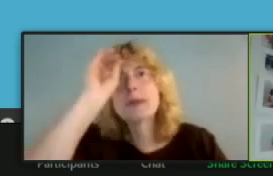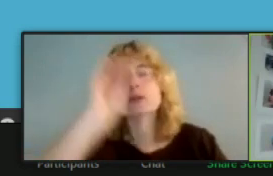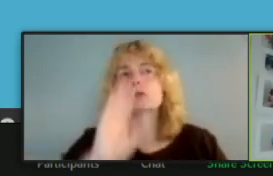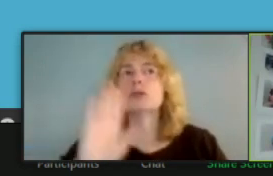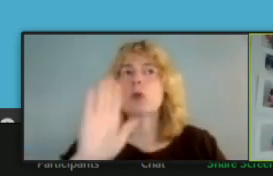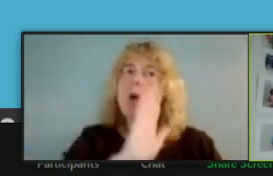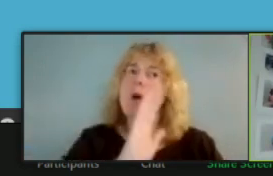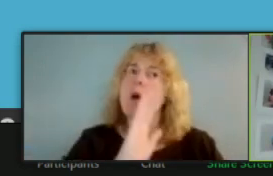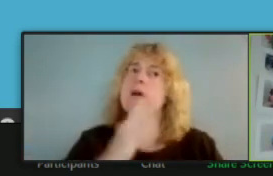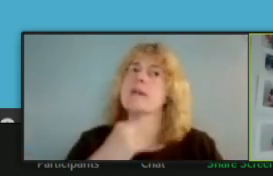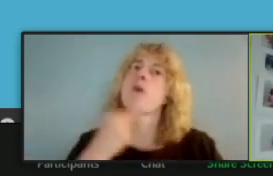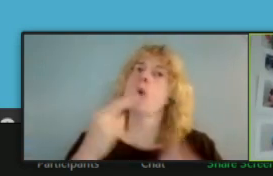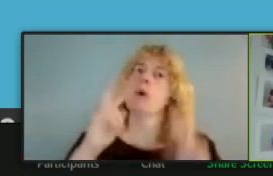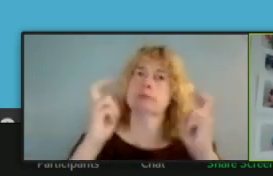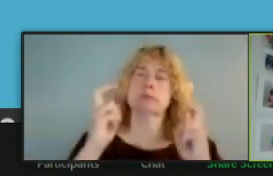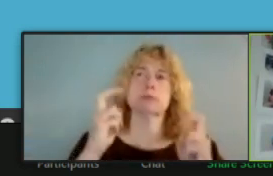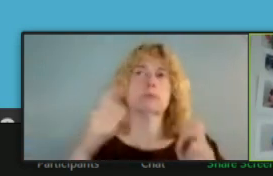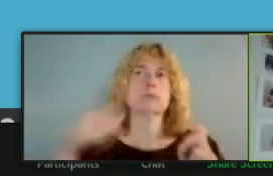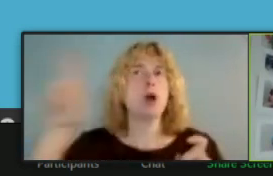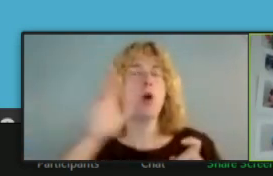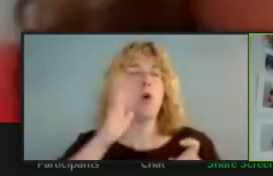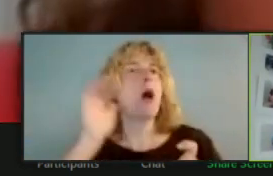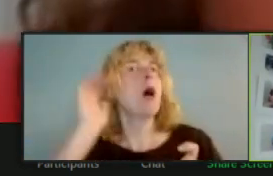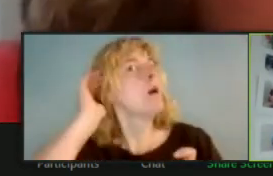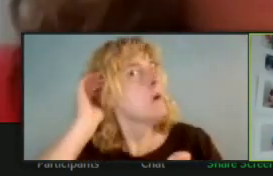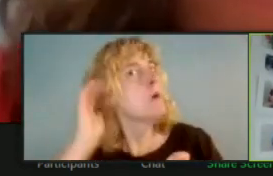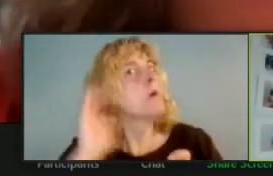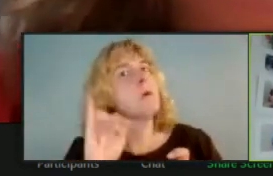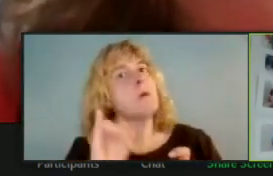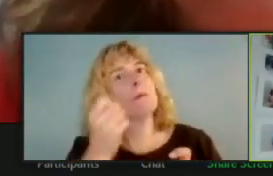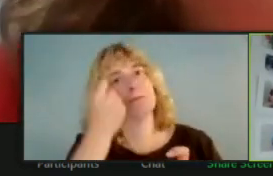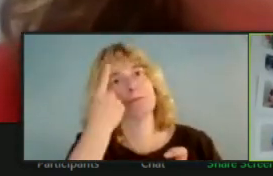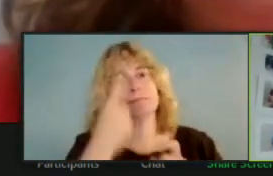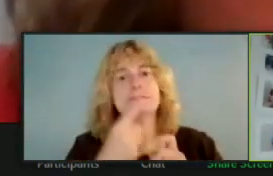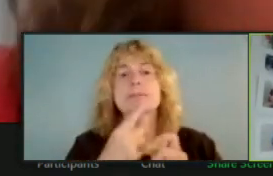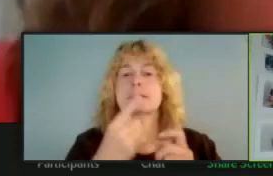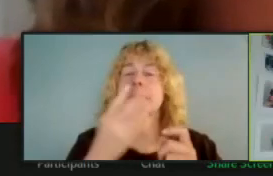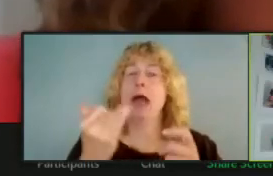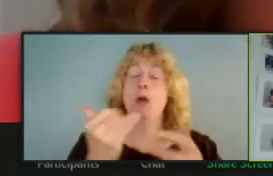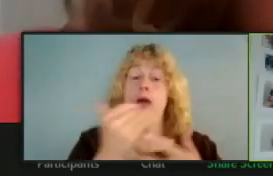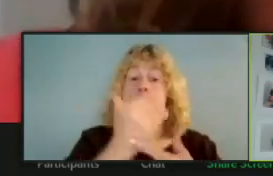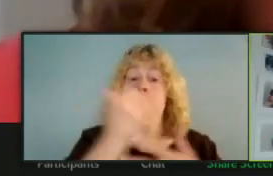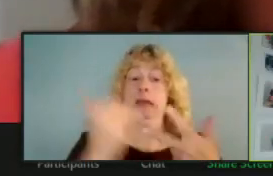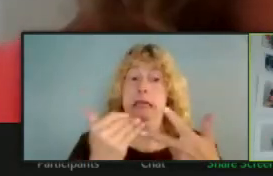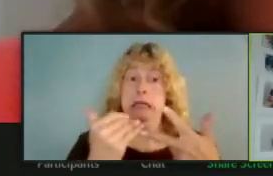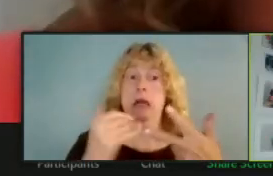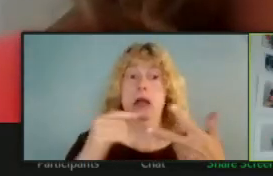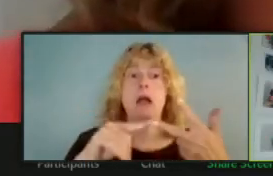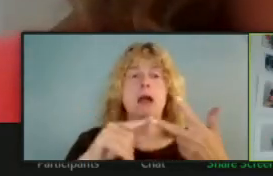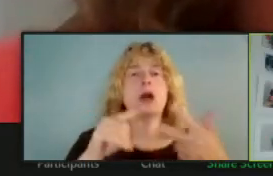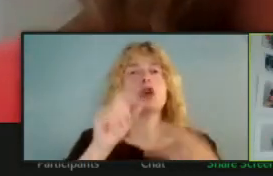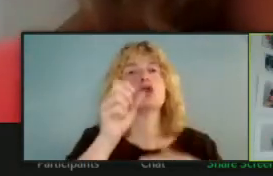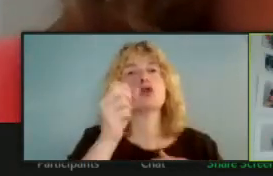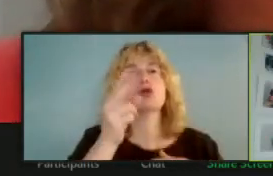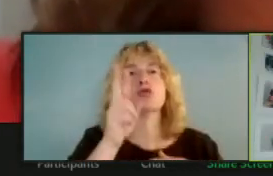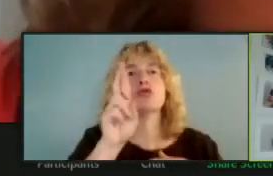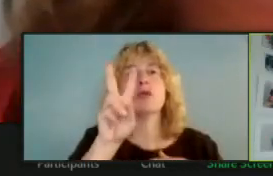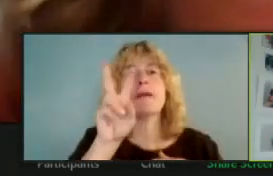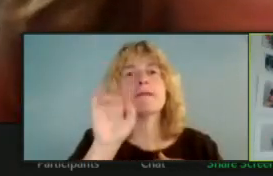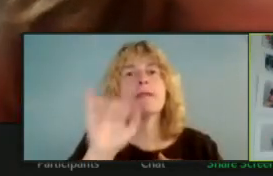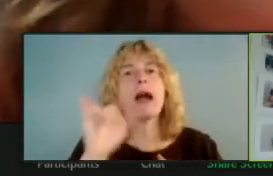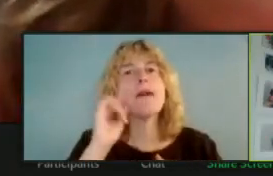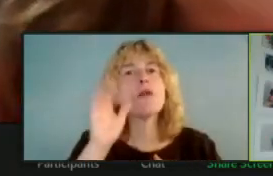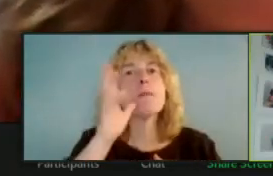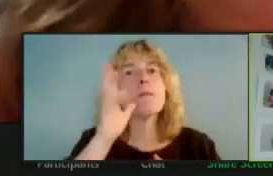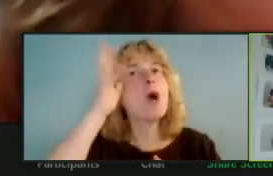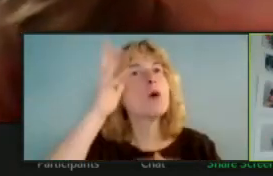vote. Lastly, we are putting a parent survey in the chat right now. This is a survey that a citywide